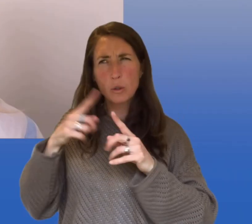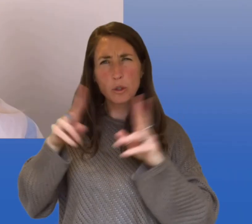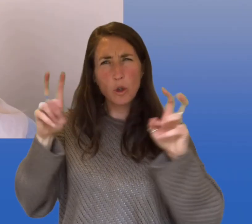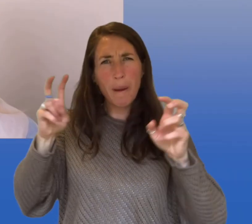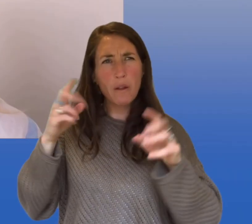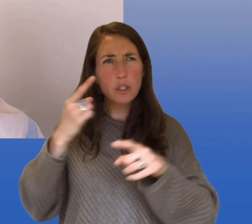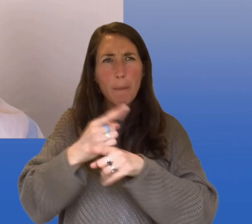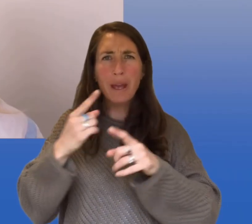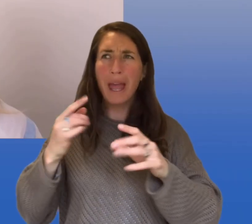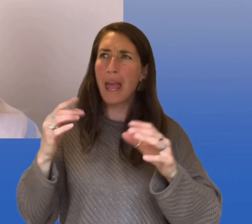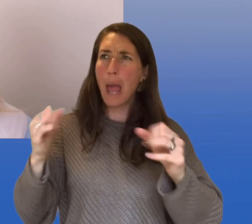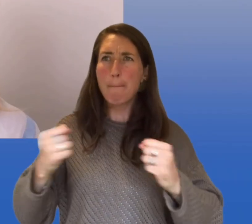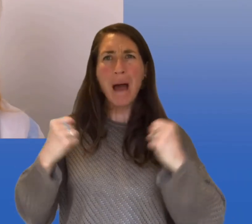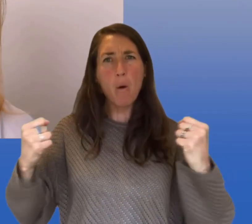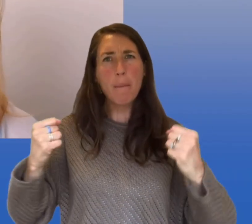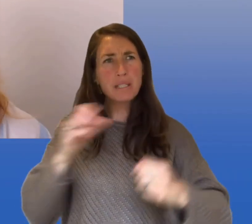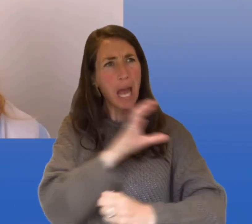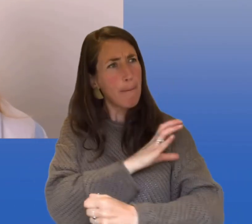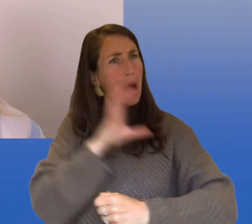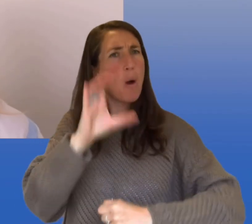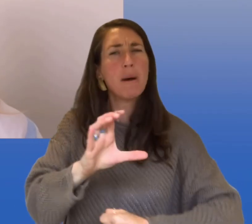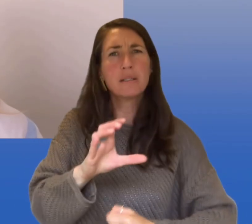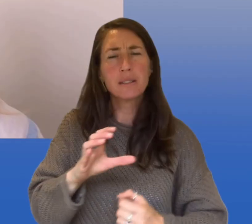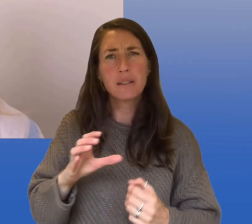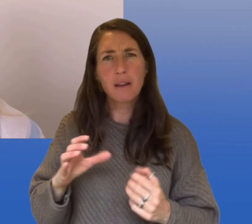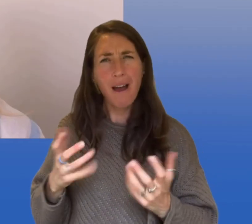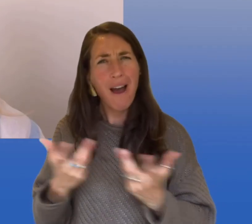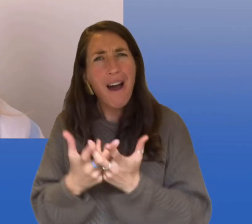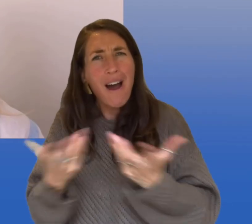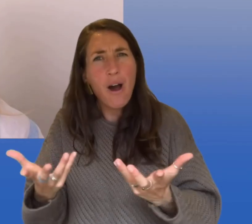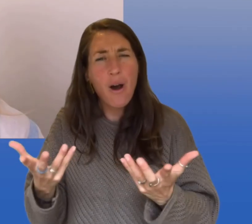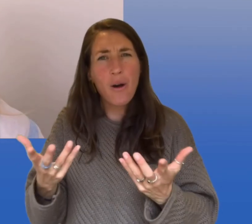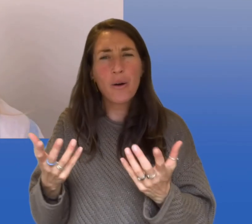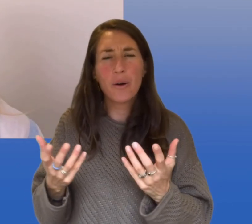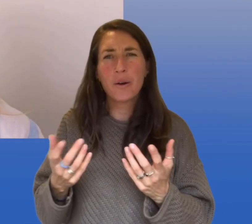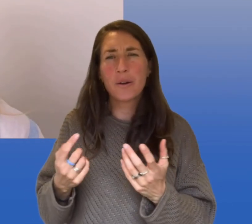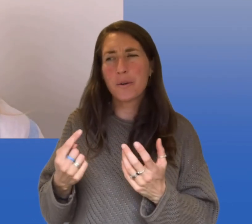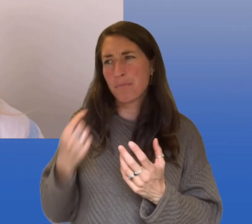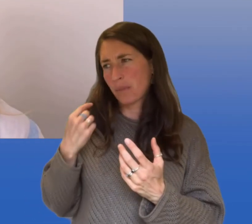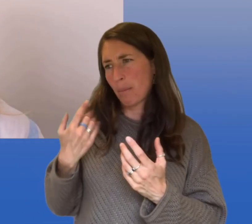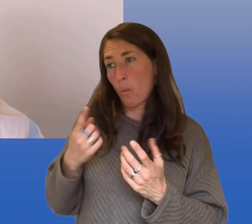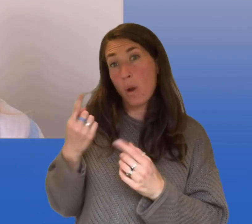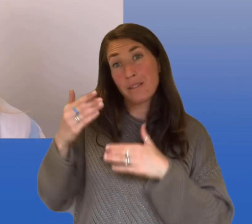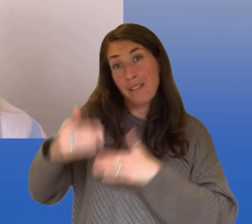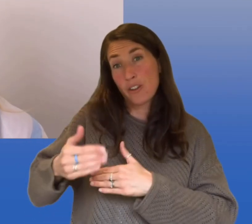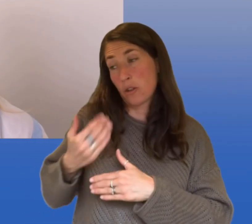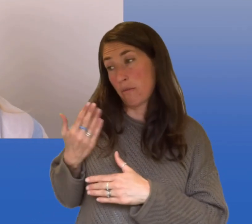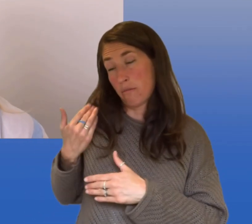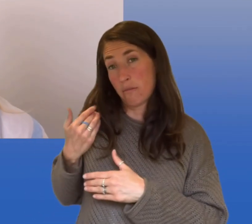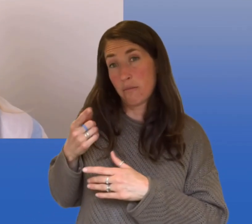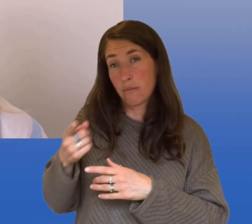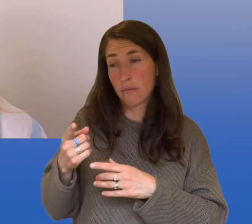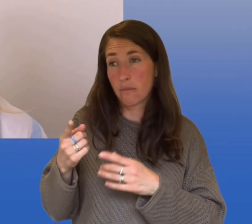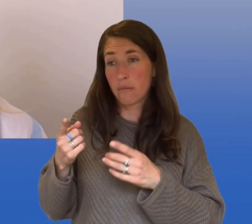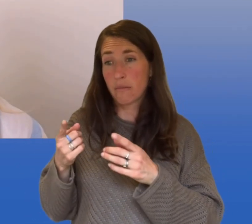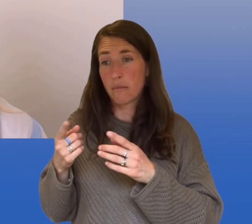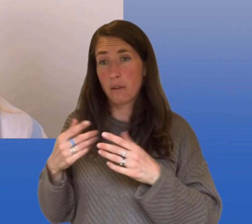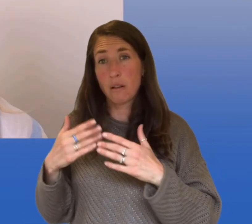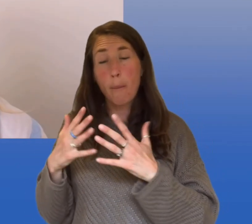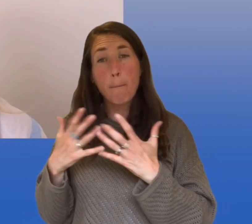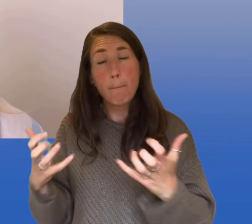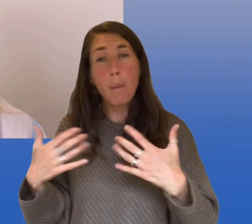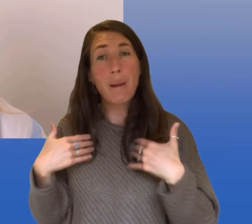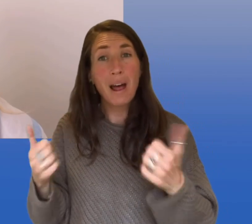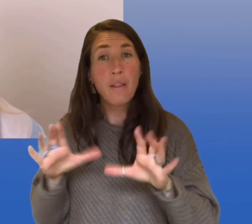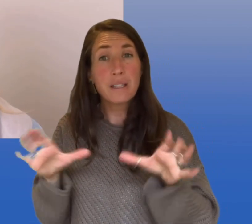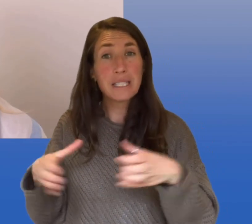its truest sense. So the week before the board meeting, we'd had a great development session led by some of the senior leaders in our